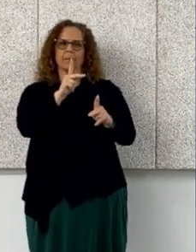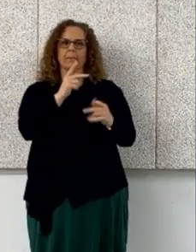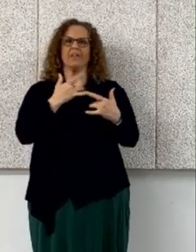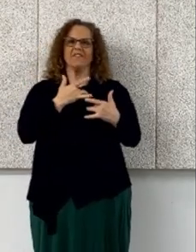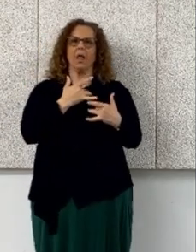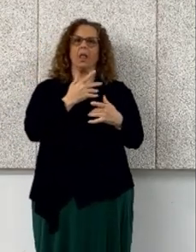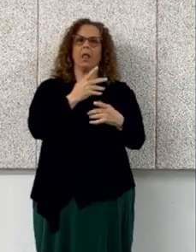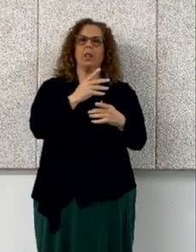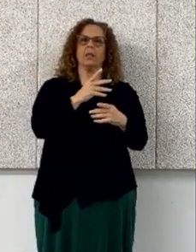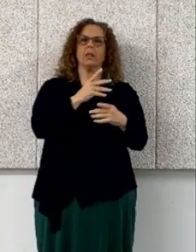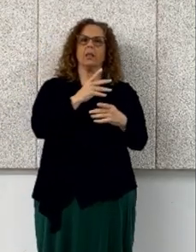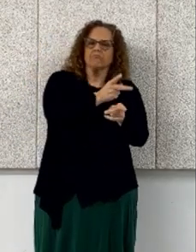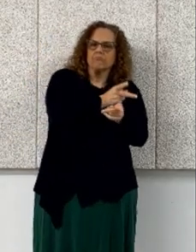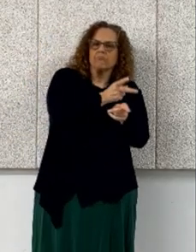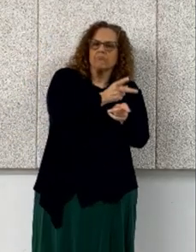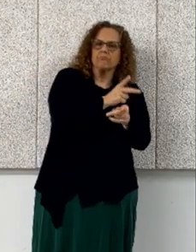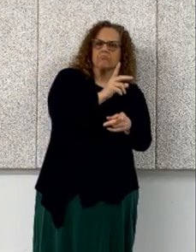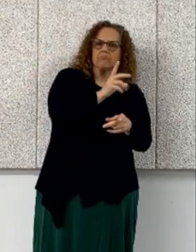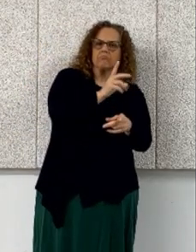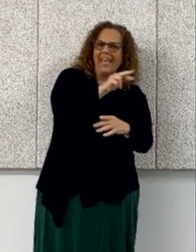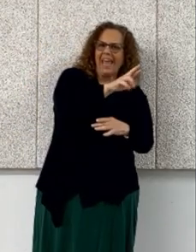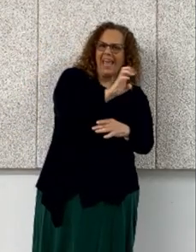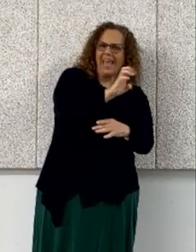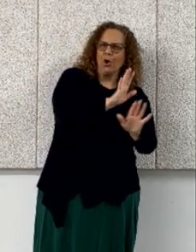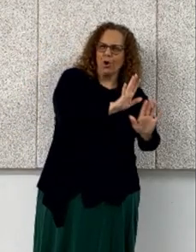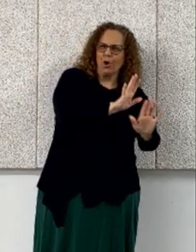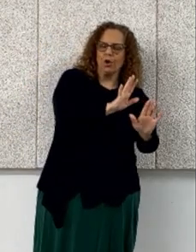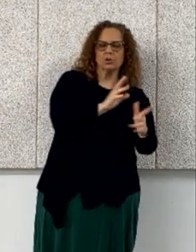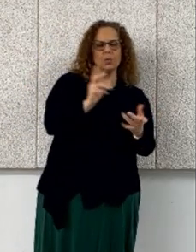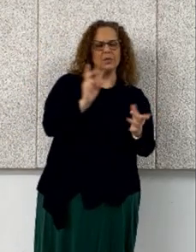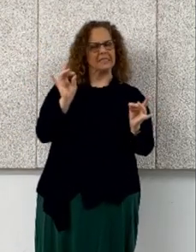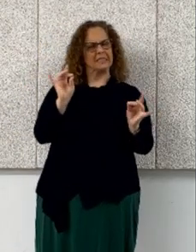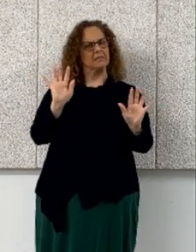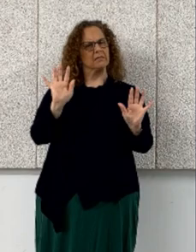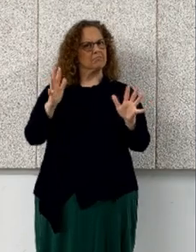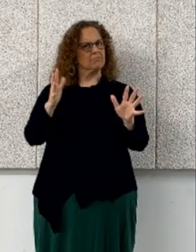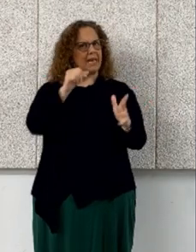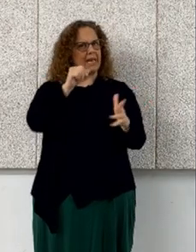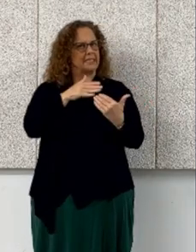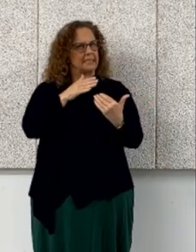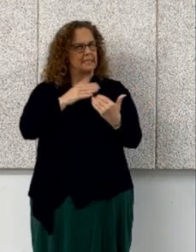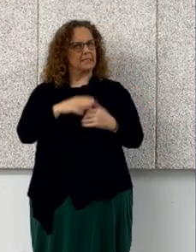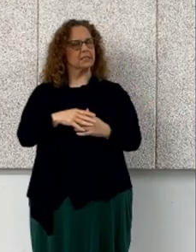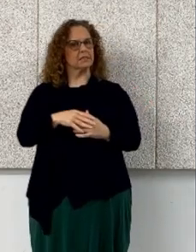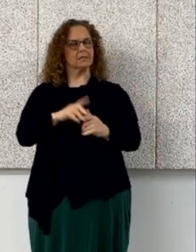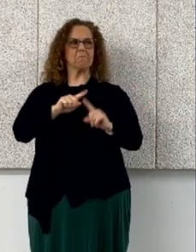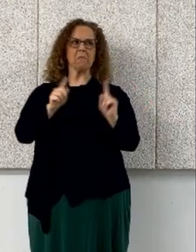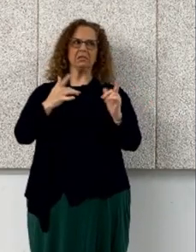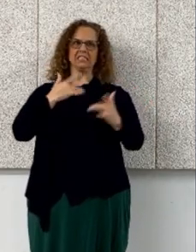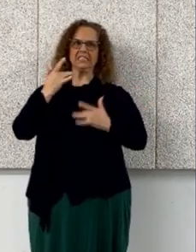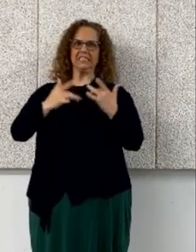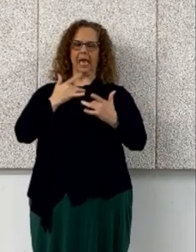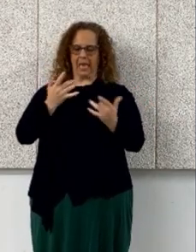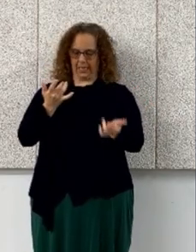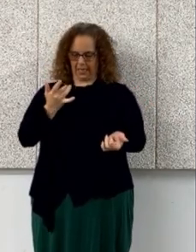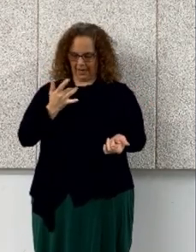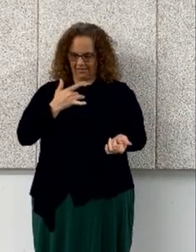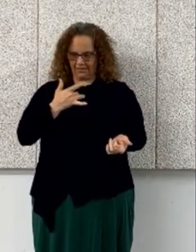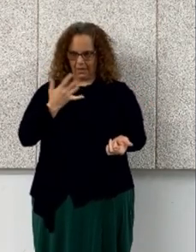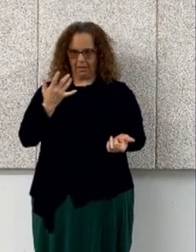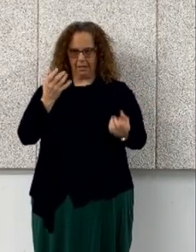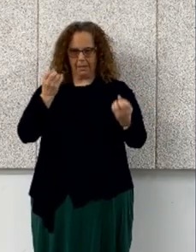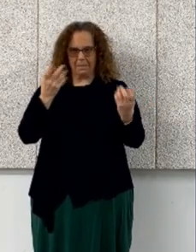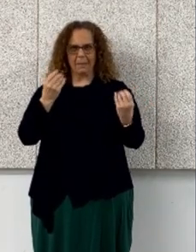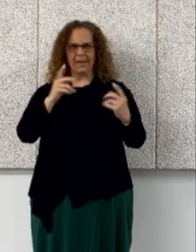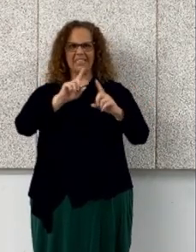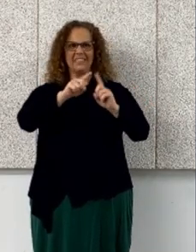So it's tricky. Mm-hmm. But it's exciting to feel like a lot of different